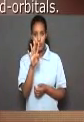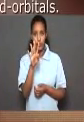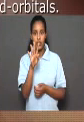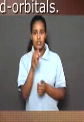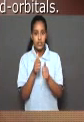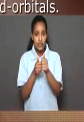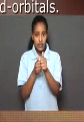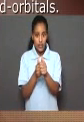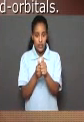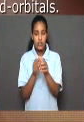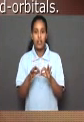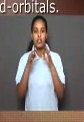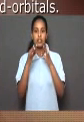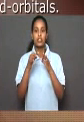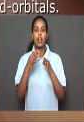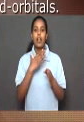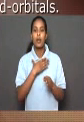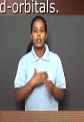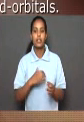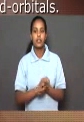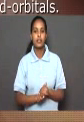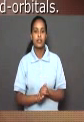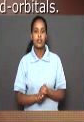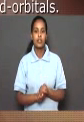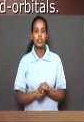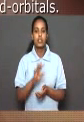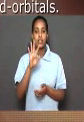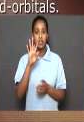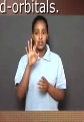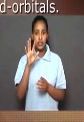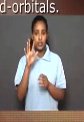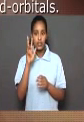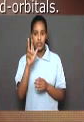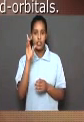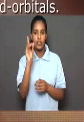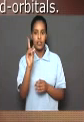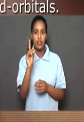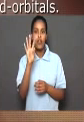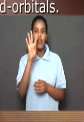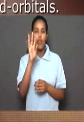series of transitional elements: 3D,